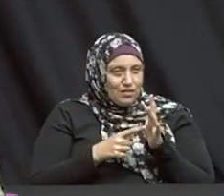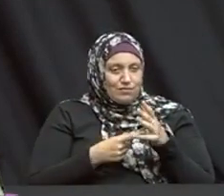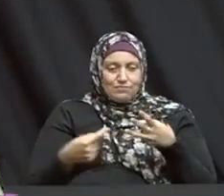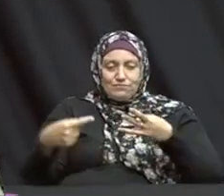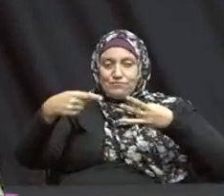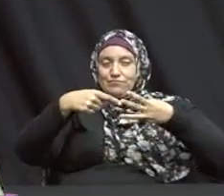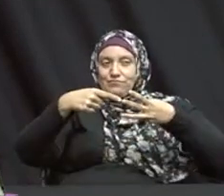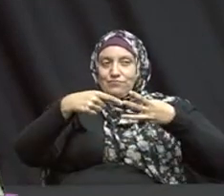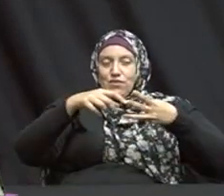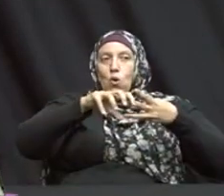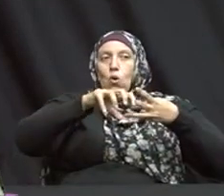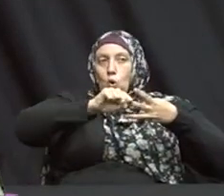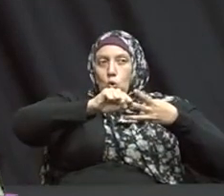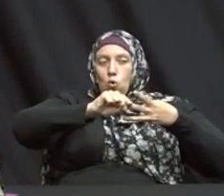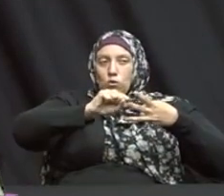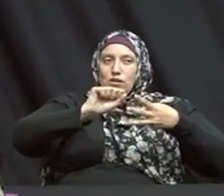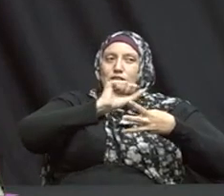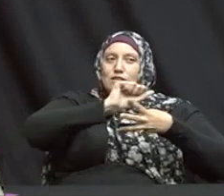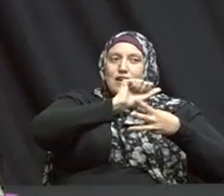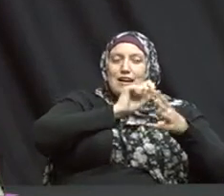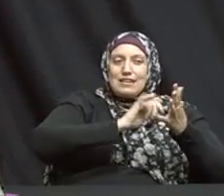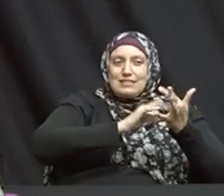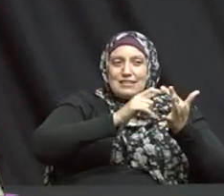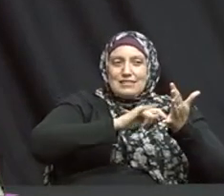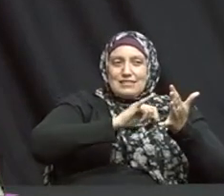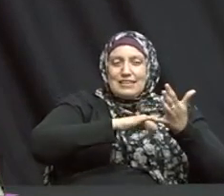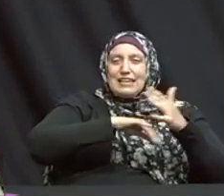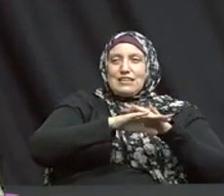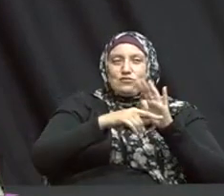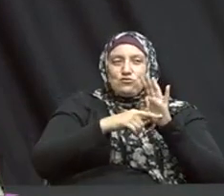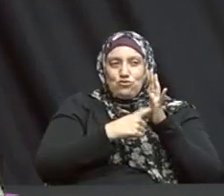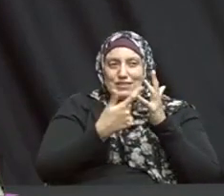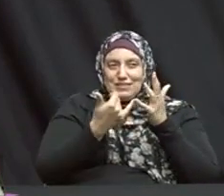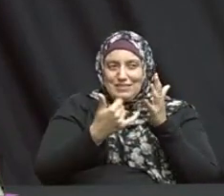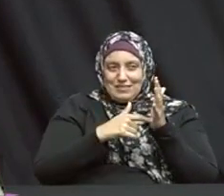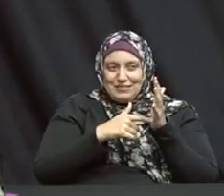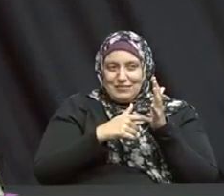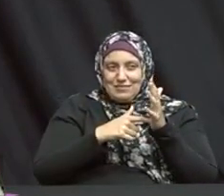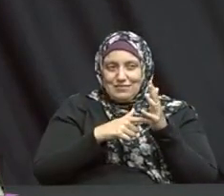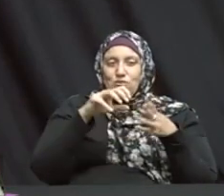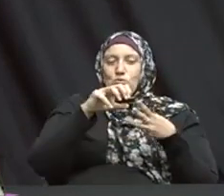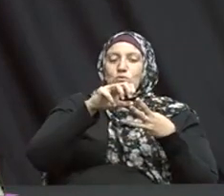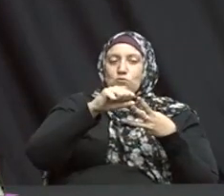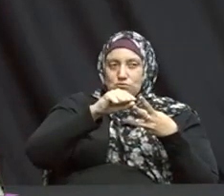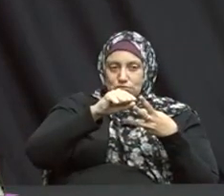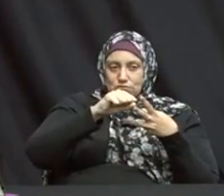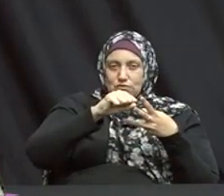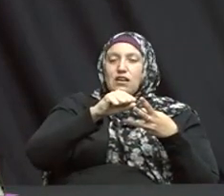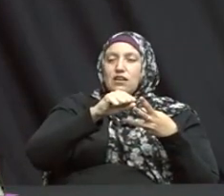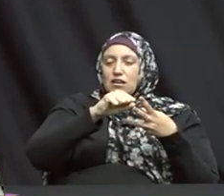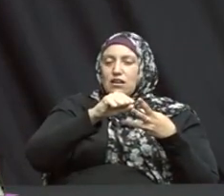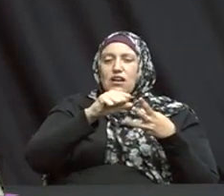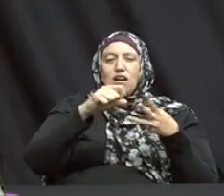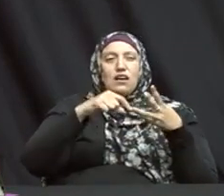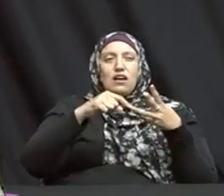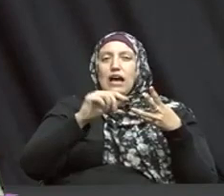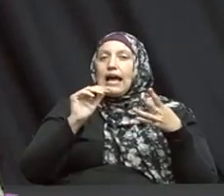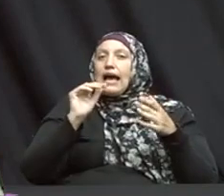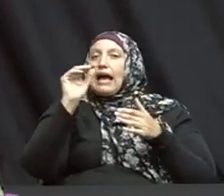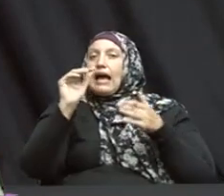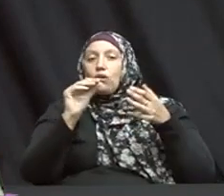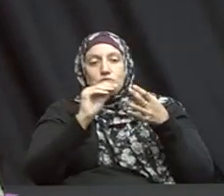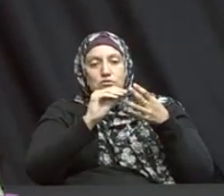And in the situation of adults, the executor would pass those assets on to the adults. In the situation of